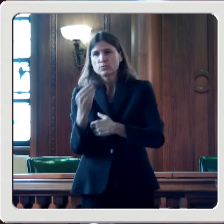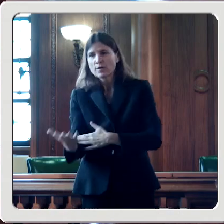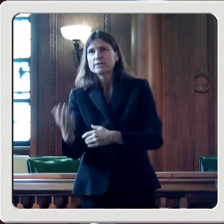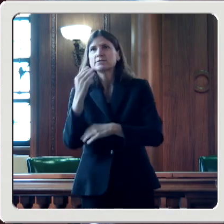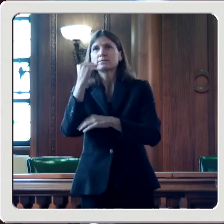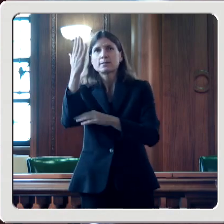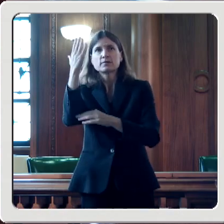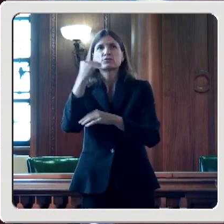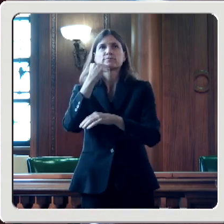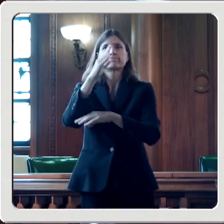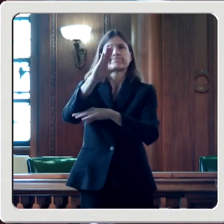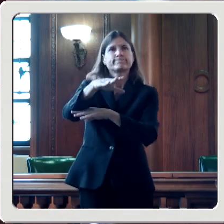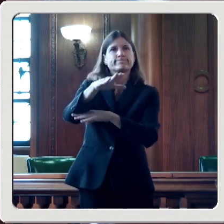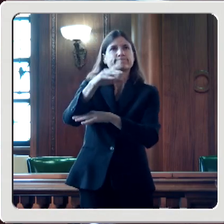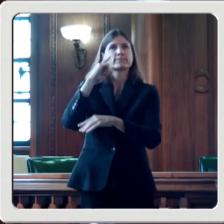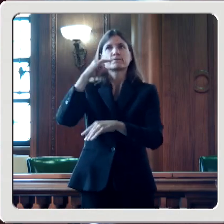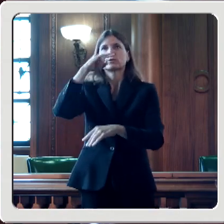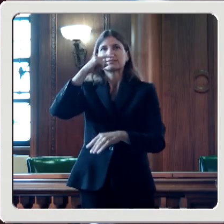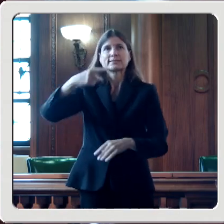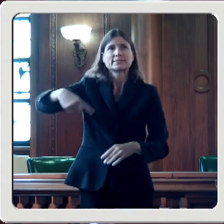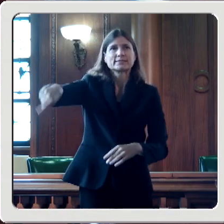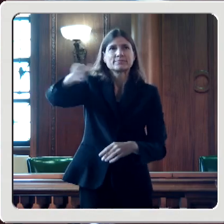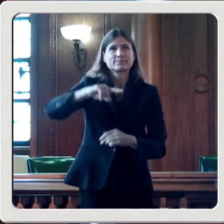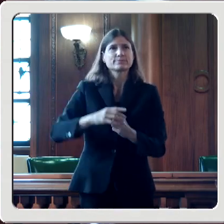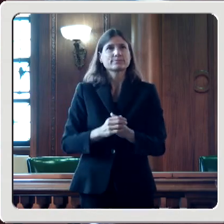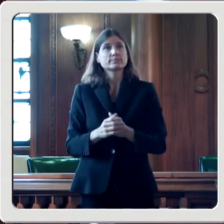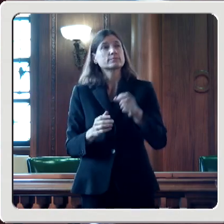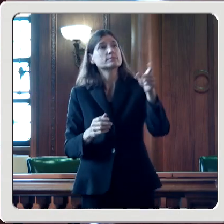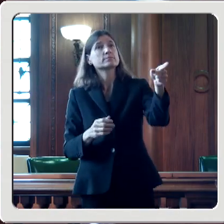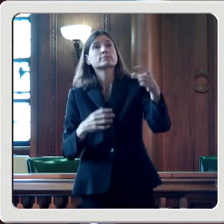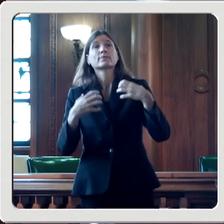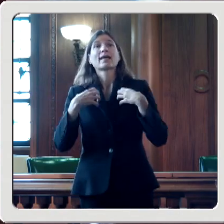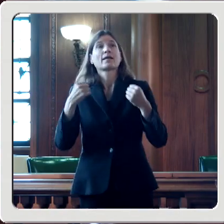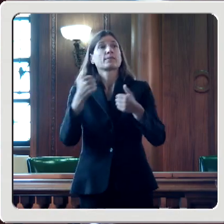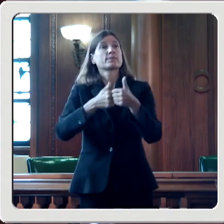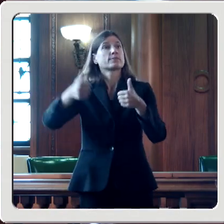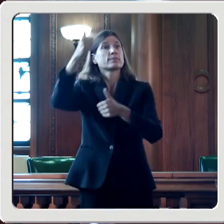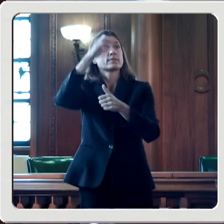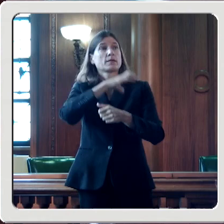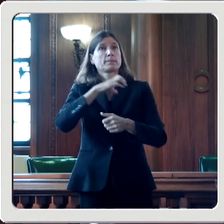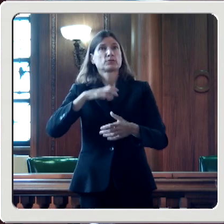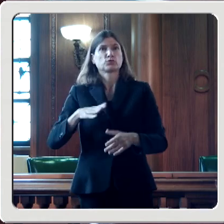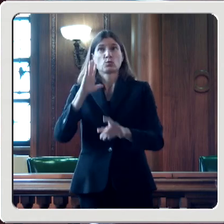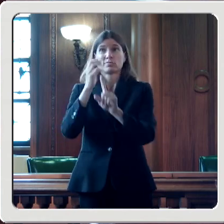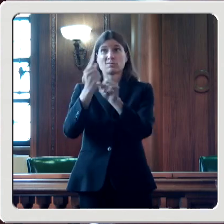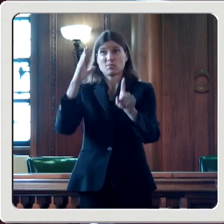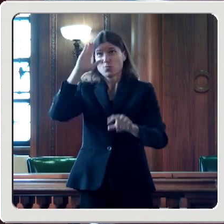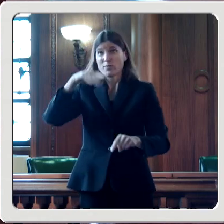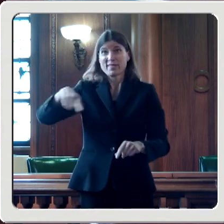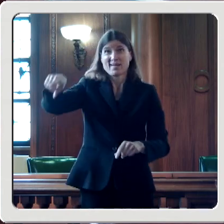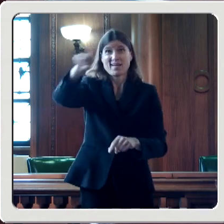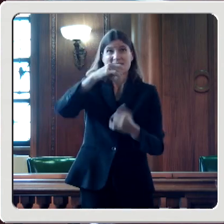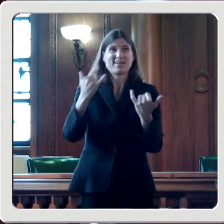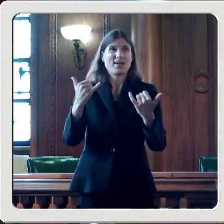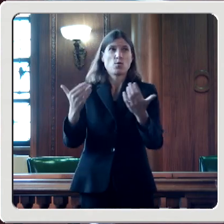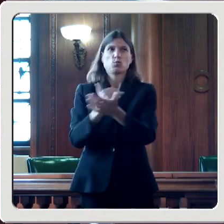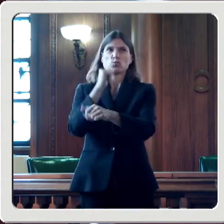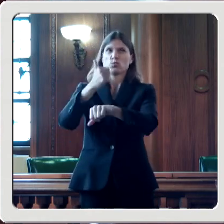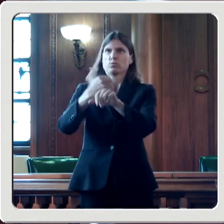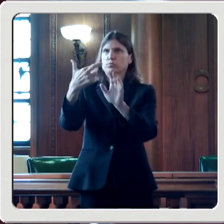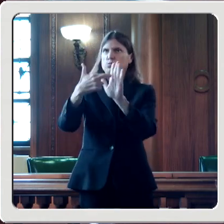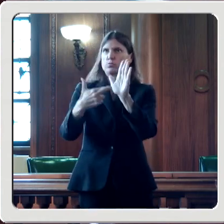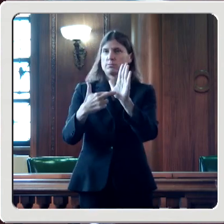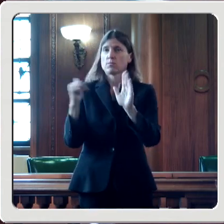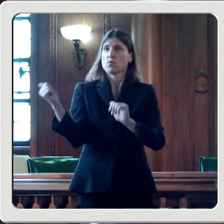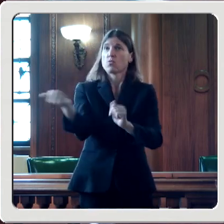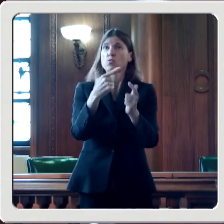shots for our students, and also the Oasis Food Bank, John Foley, that continues. 3,500 families we are